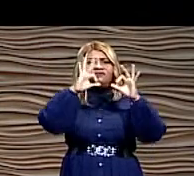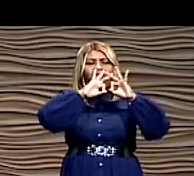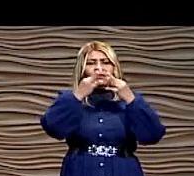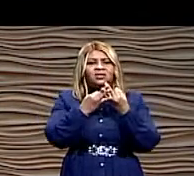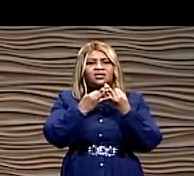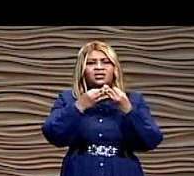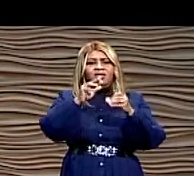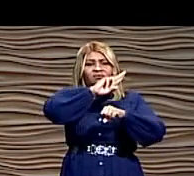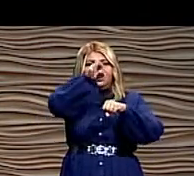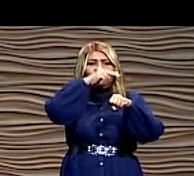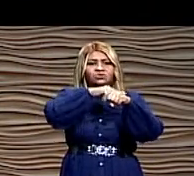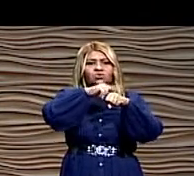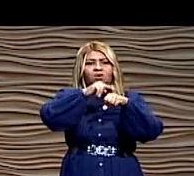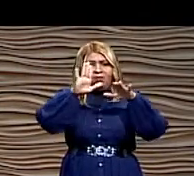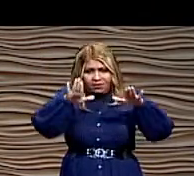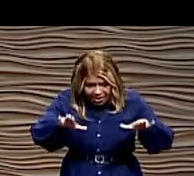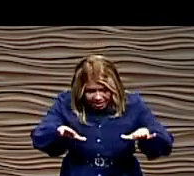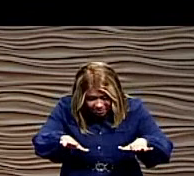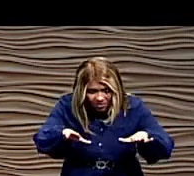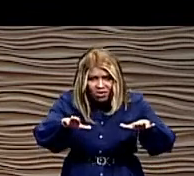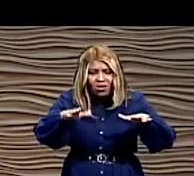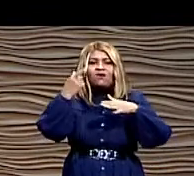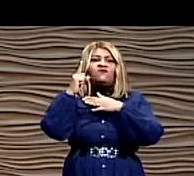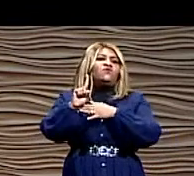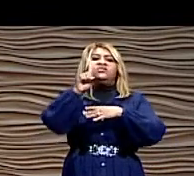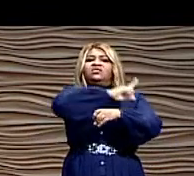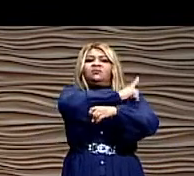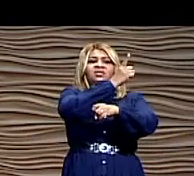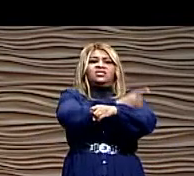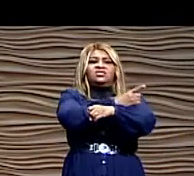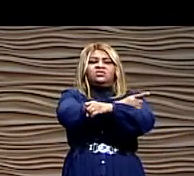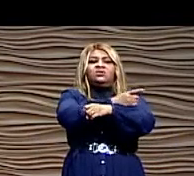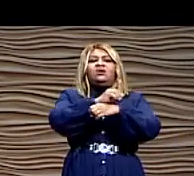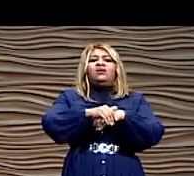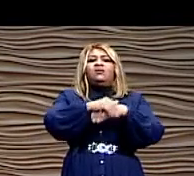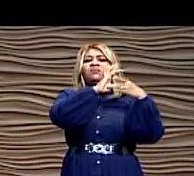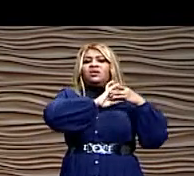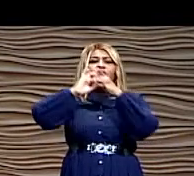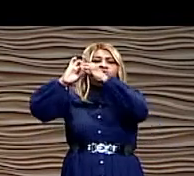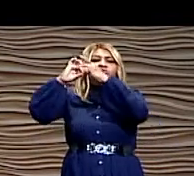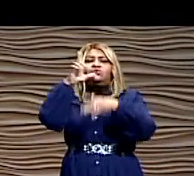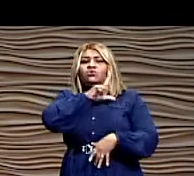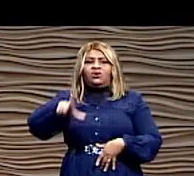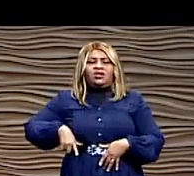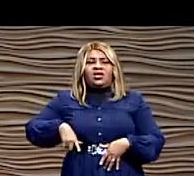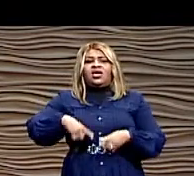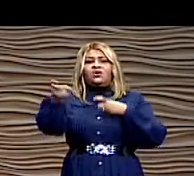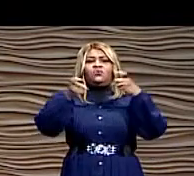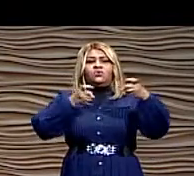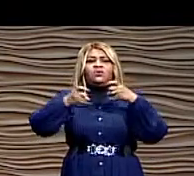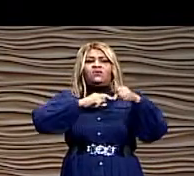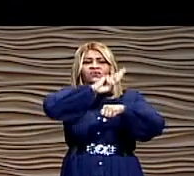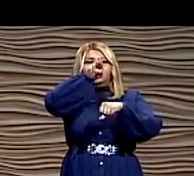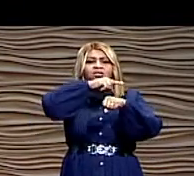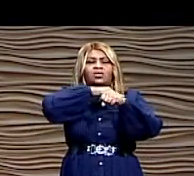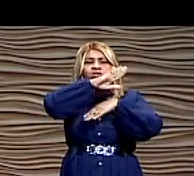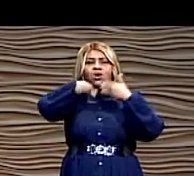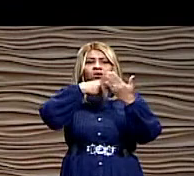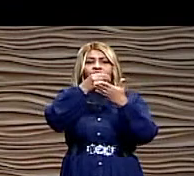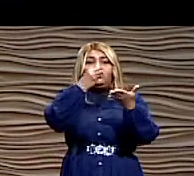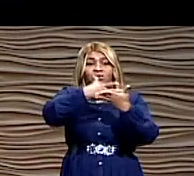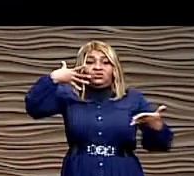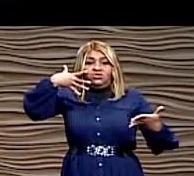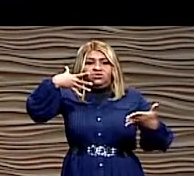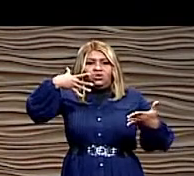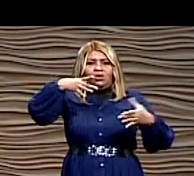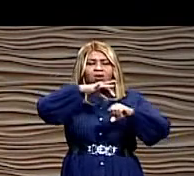down before him. For dominion belongs to the Lord, and he rules over the nations. All the rich of the earth